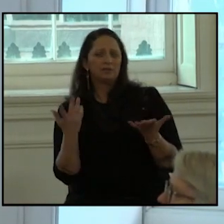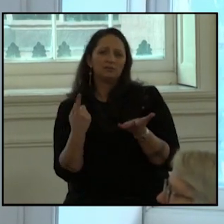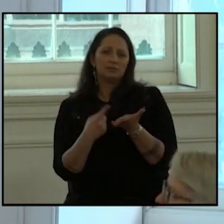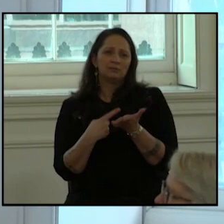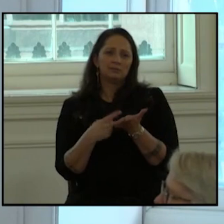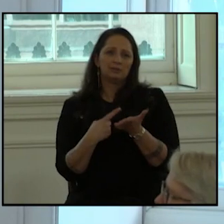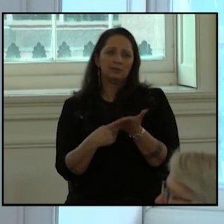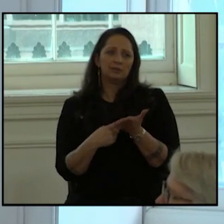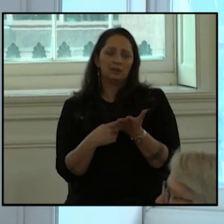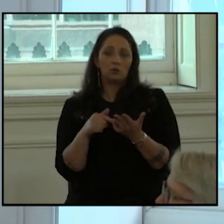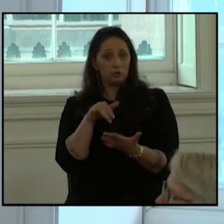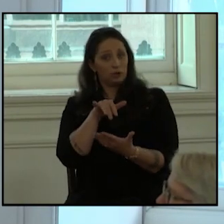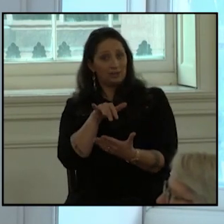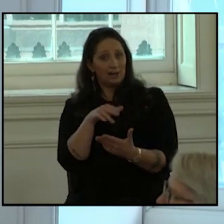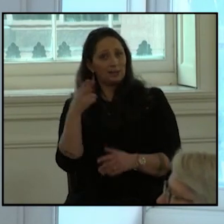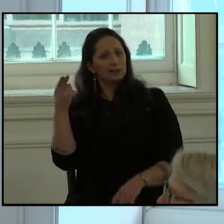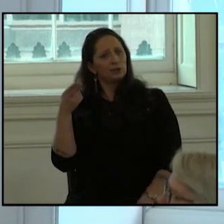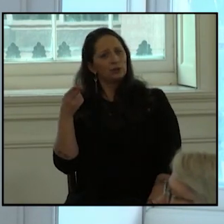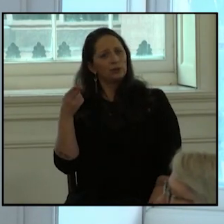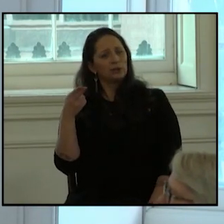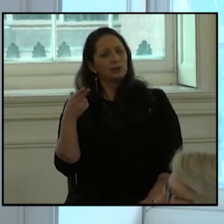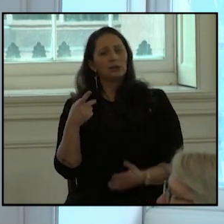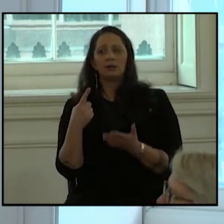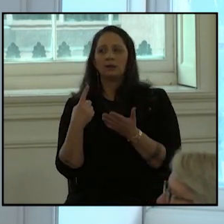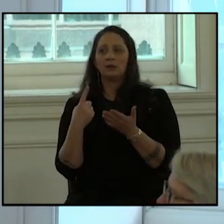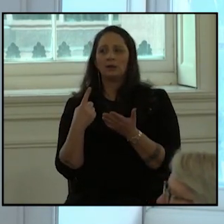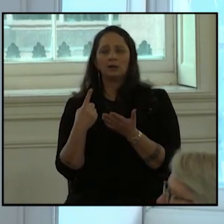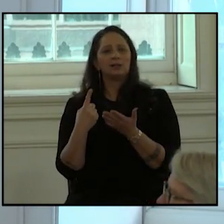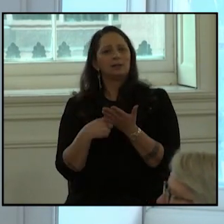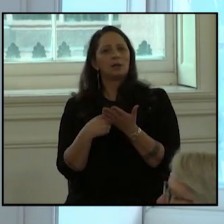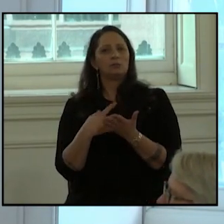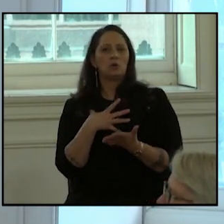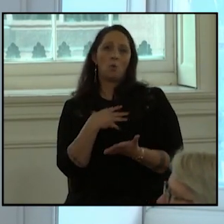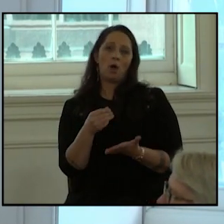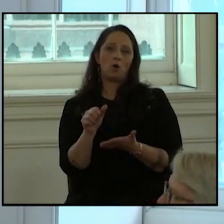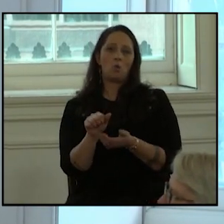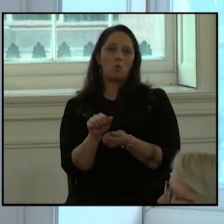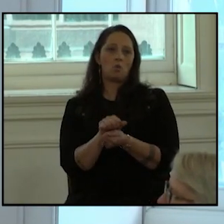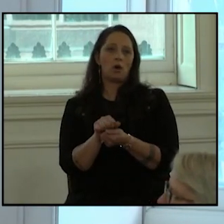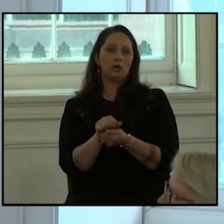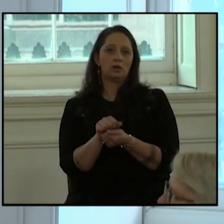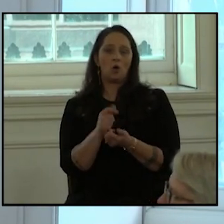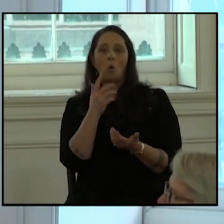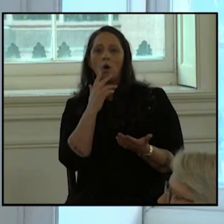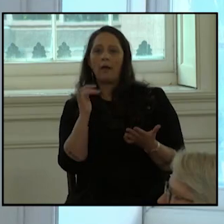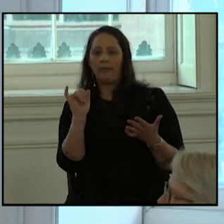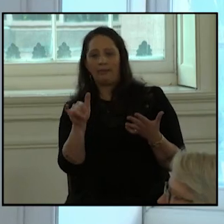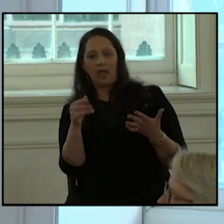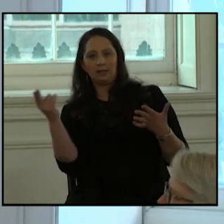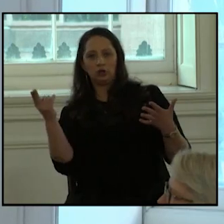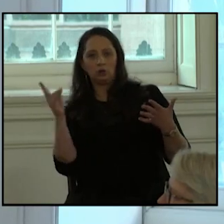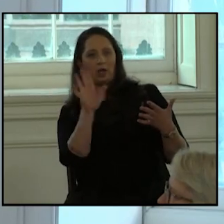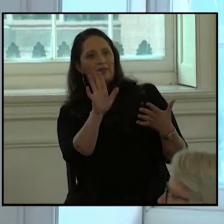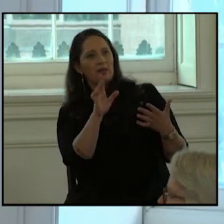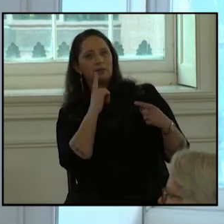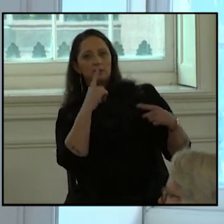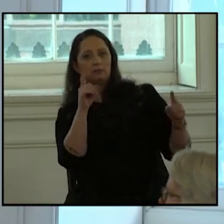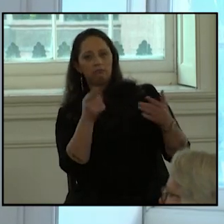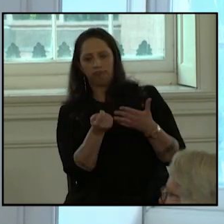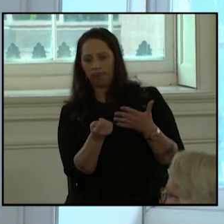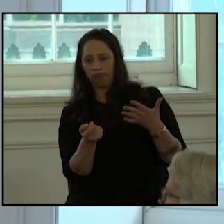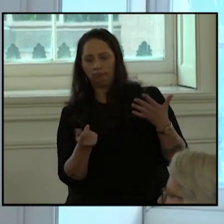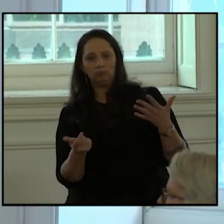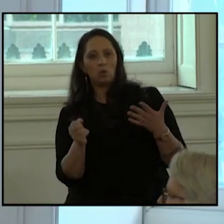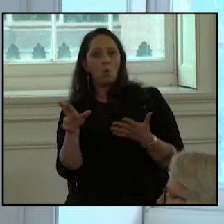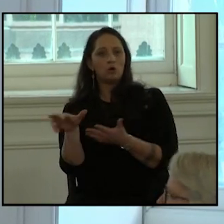sometimes in studying history, it's whitewashed or it's omitted or modified or distorted. So